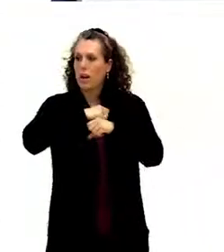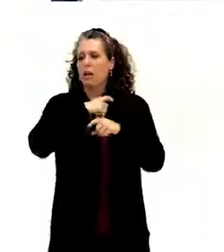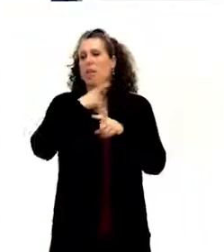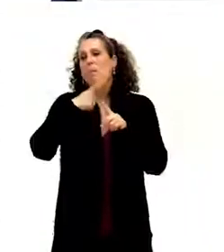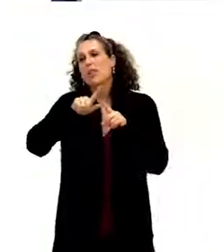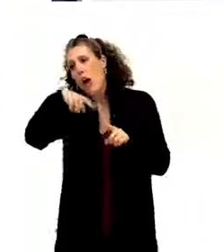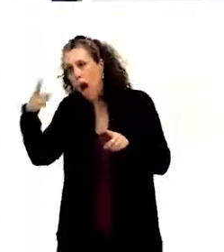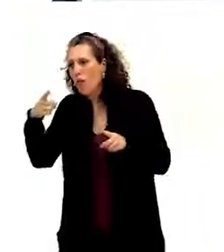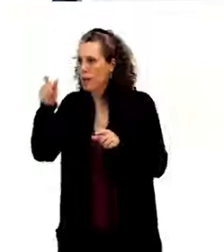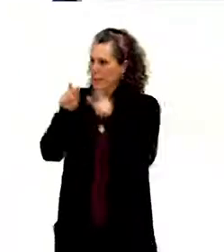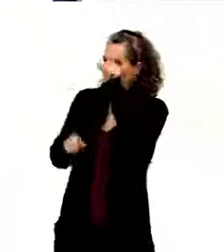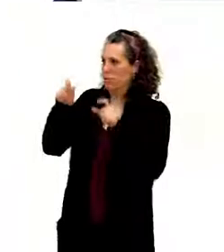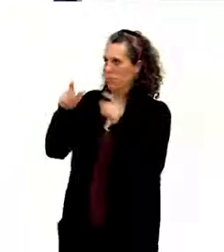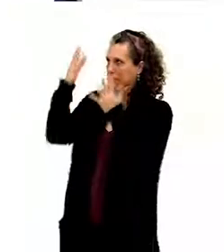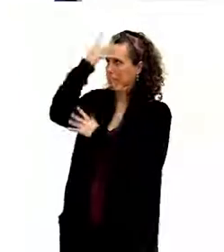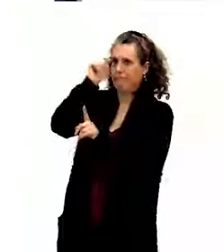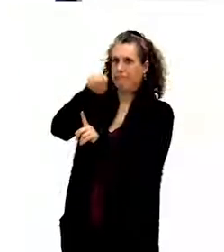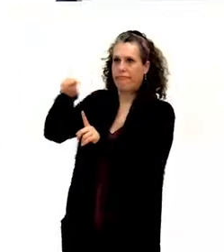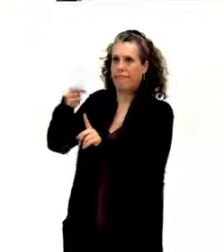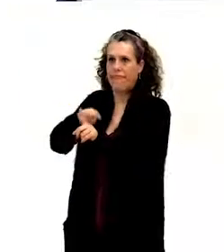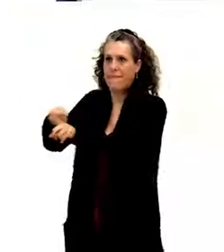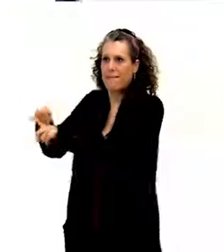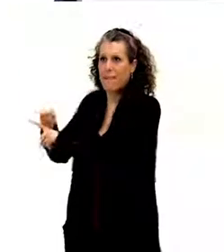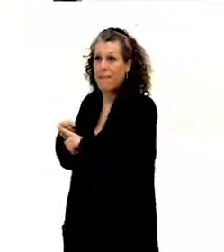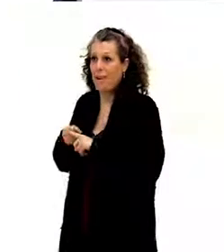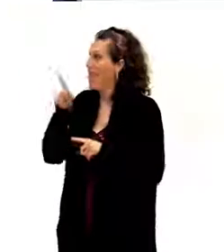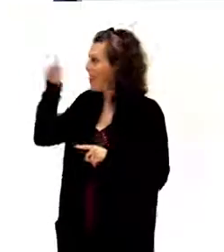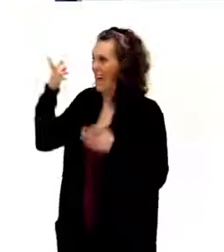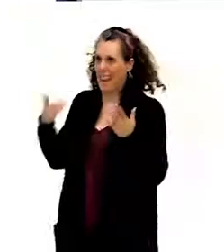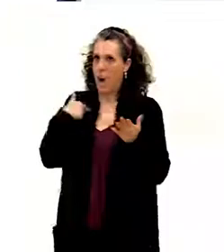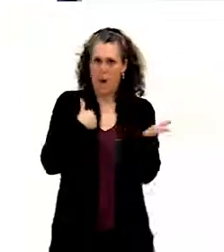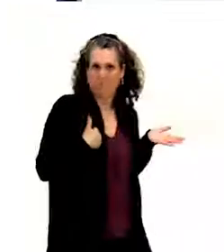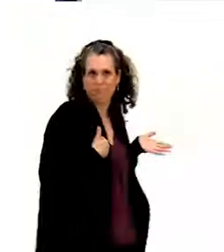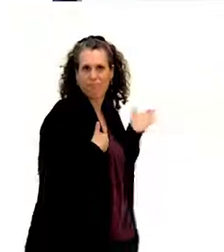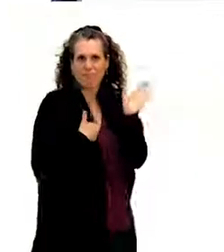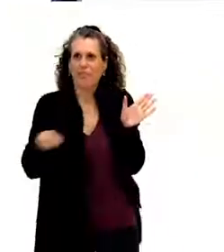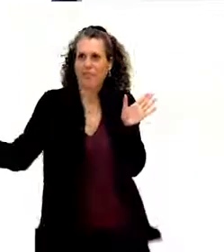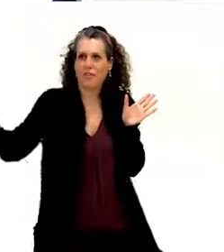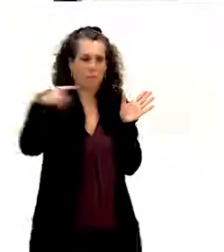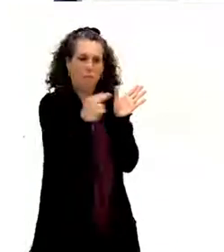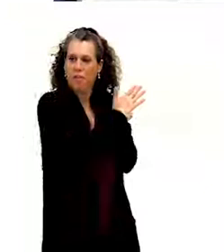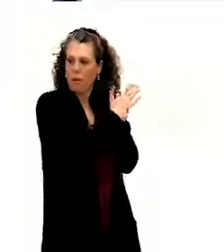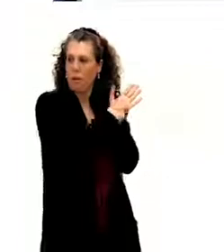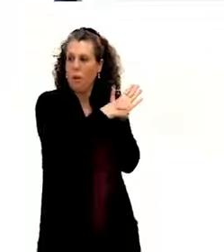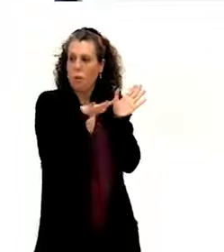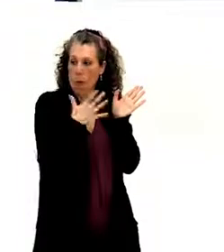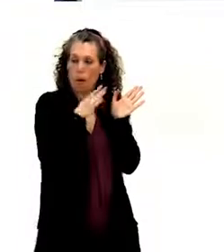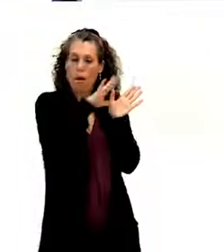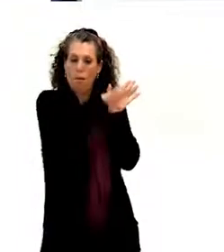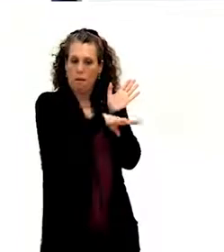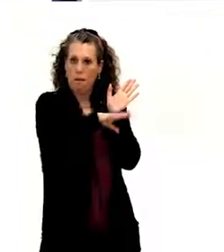considerations. This is the other opening that I'm putting in front of you here for flexibility for